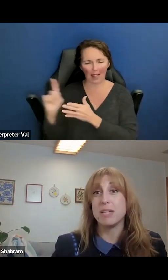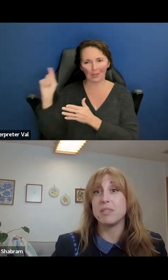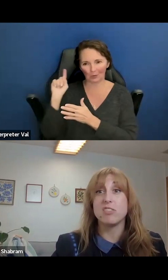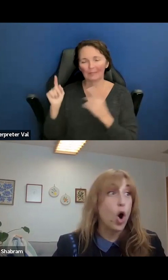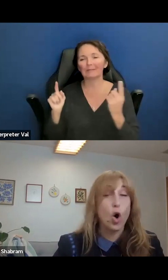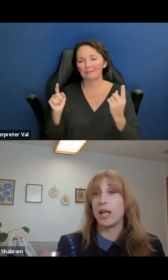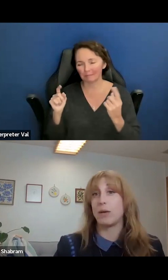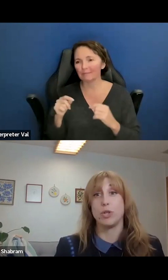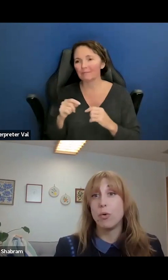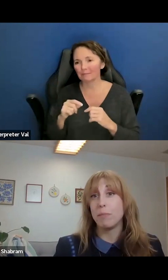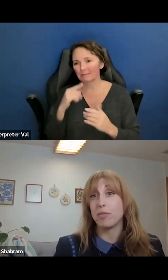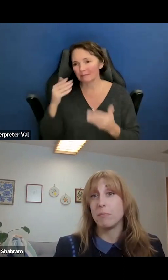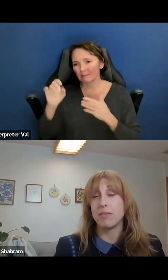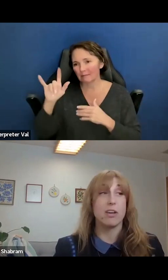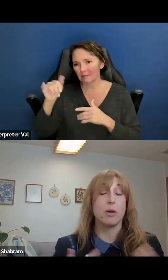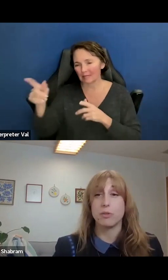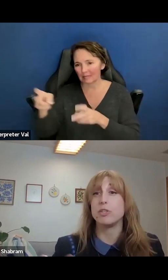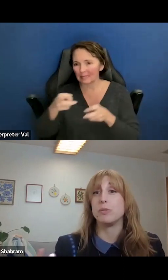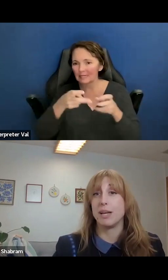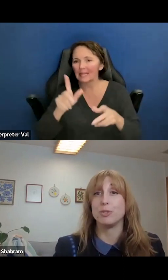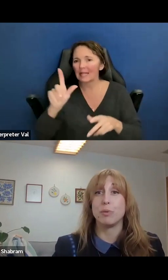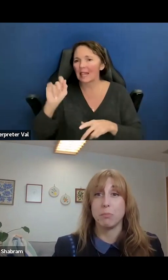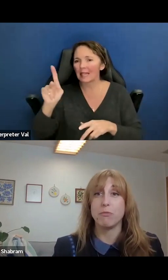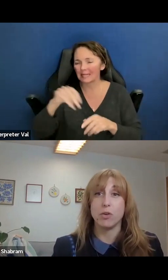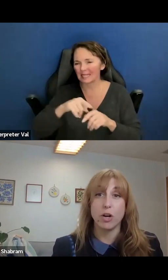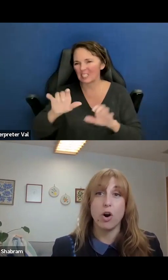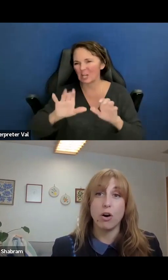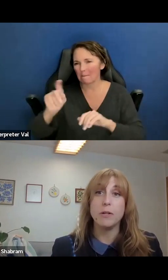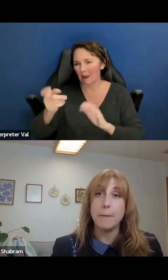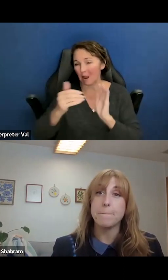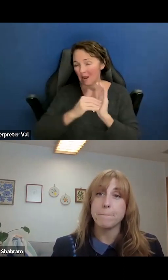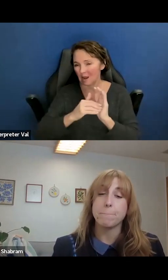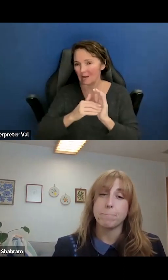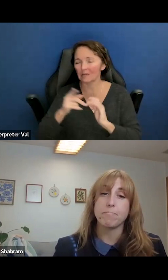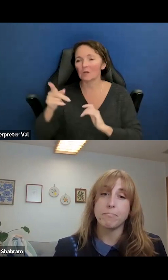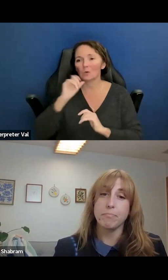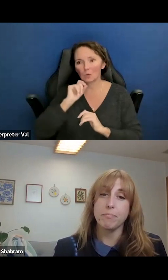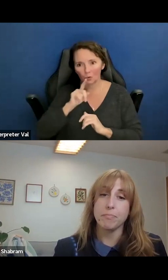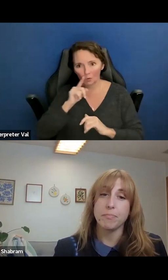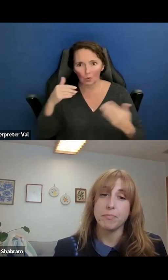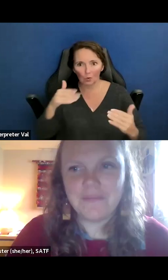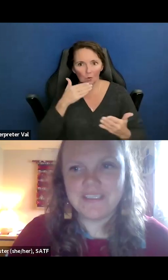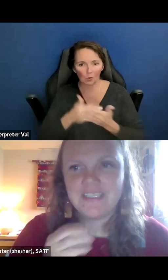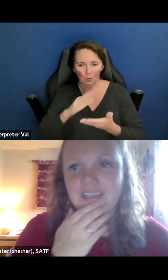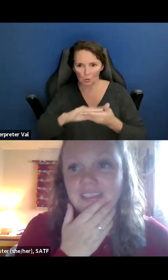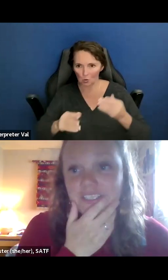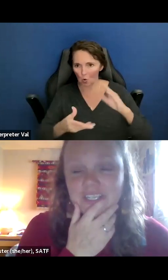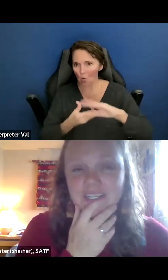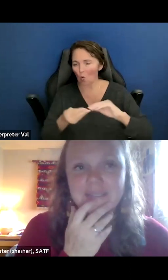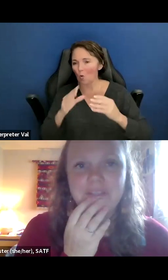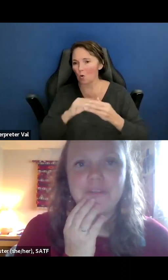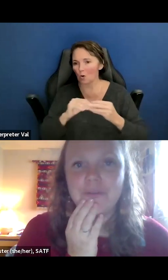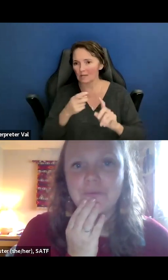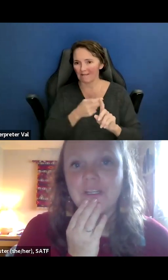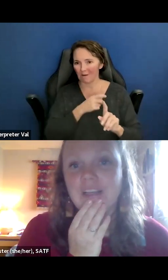And sometimes that's all I will know about them, is that they are a person who is able to pick up a phone and call. Yeah, thank you, Martina. And I'll